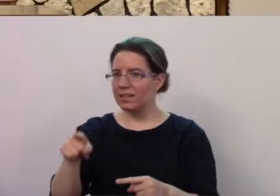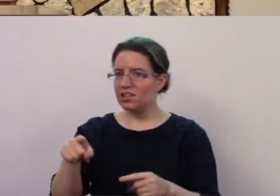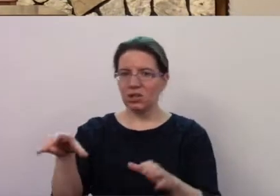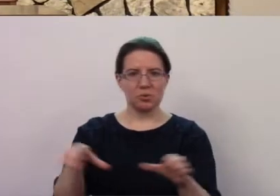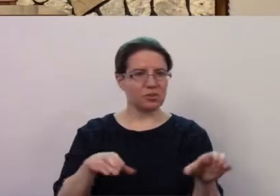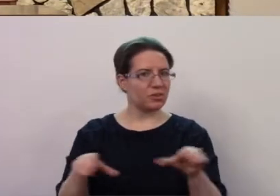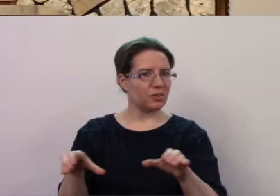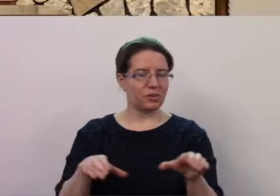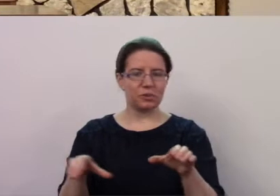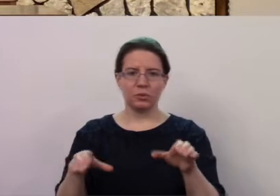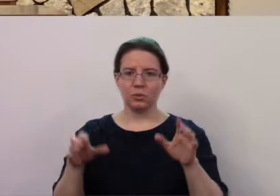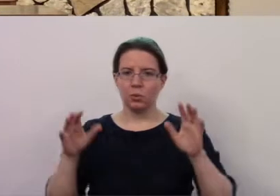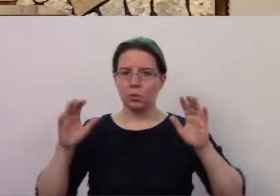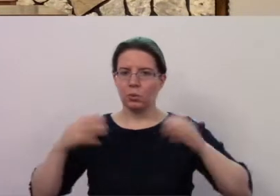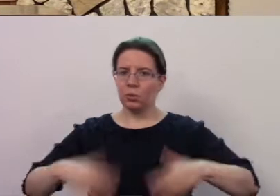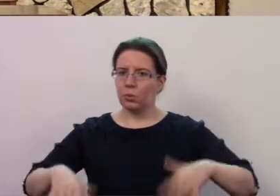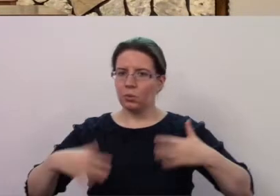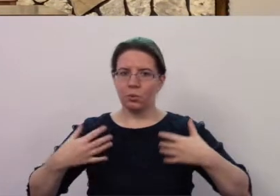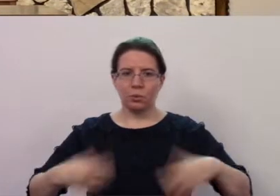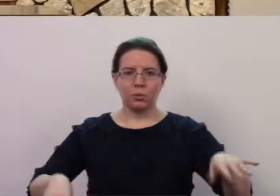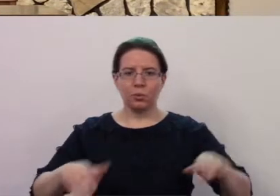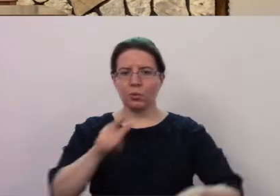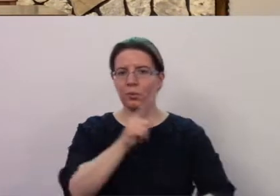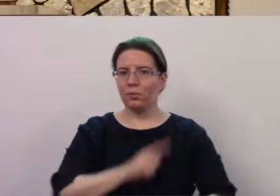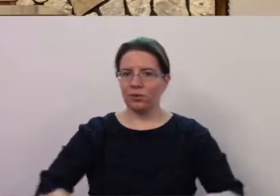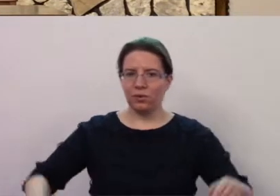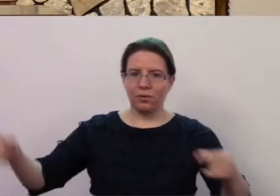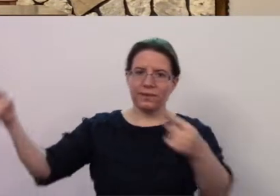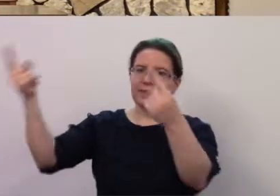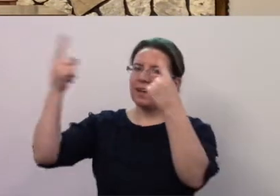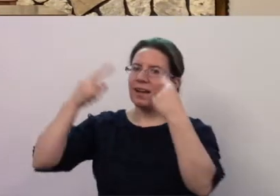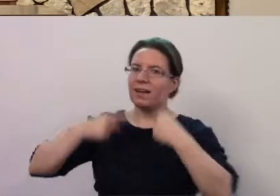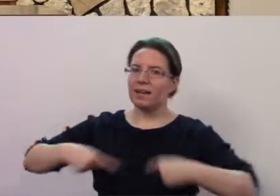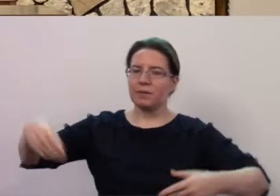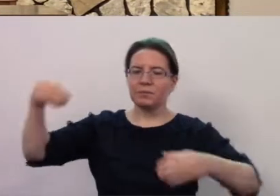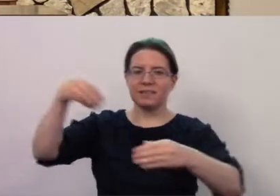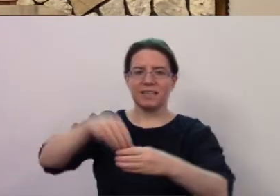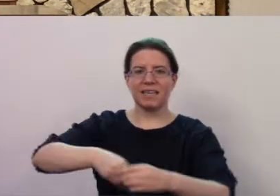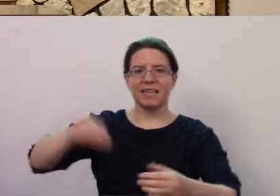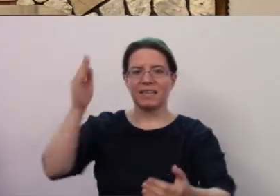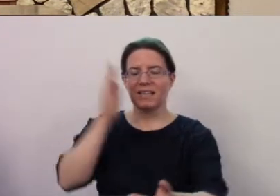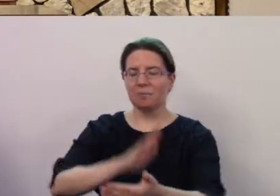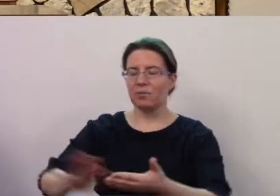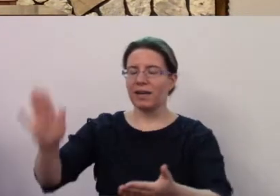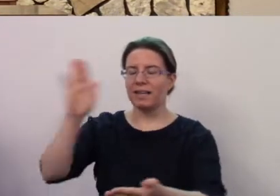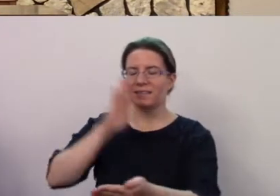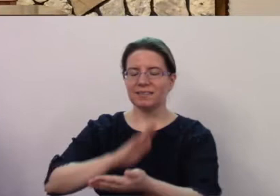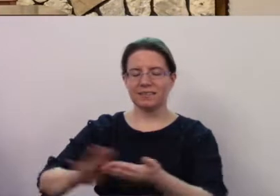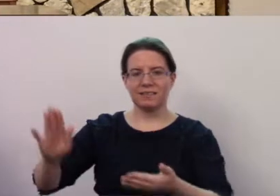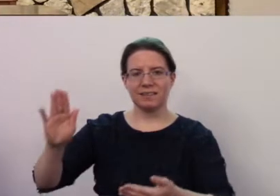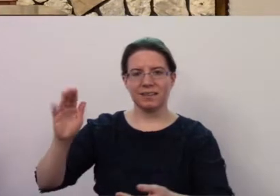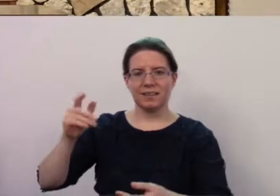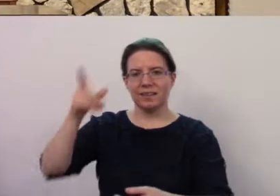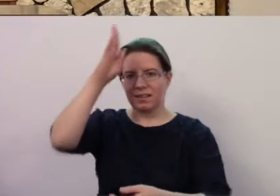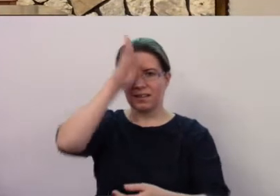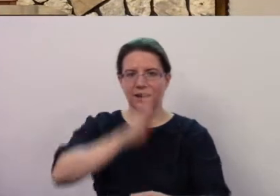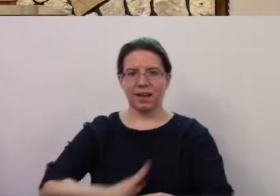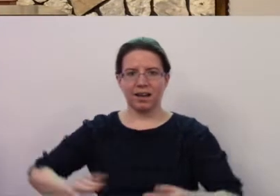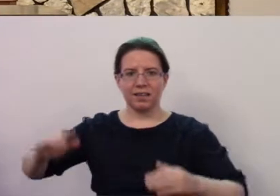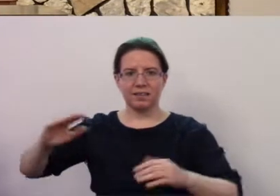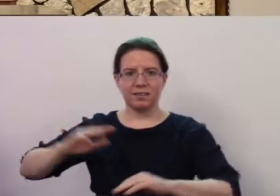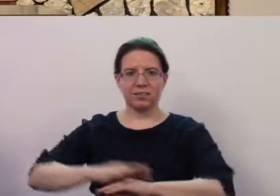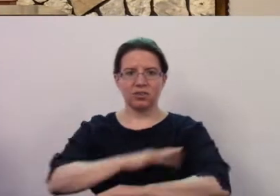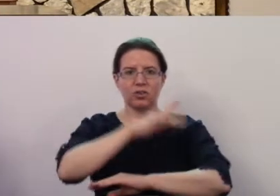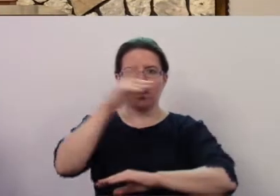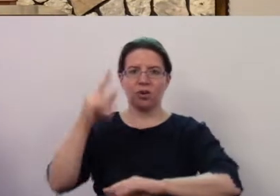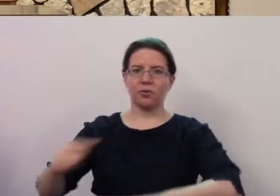Hallelujah. Amen. And when you do that, oh, the Lord inhabits the praises of his people. When the praises go